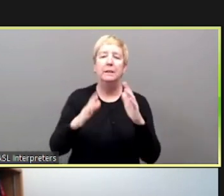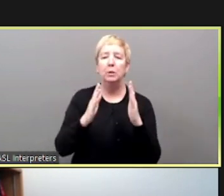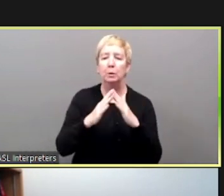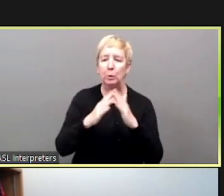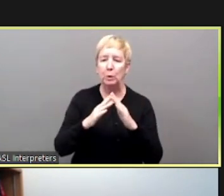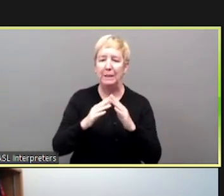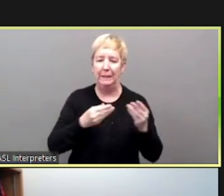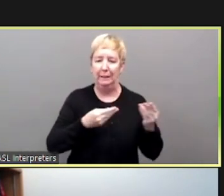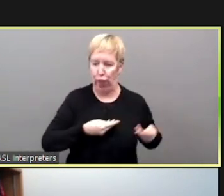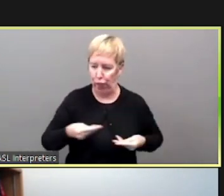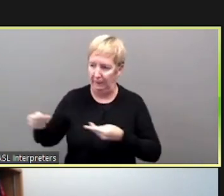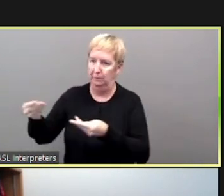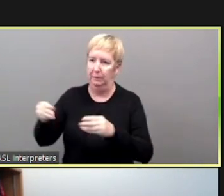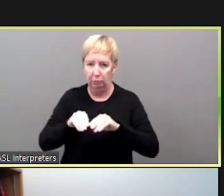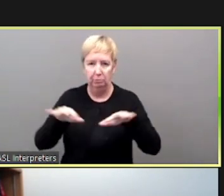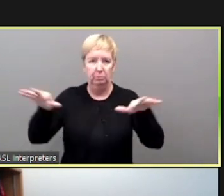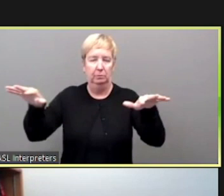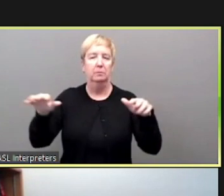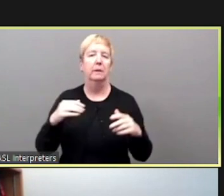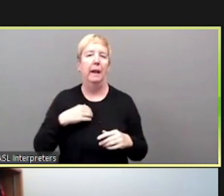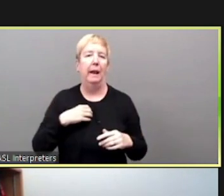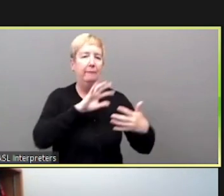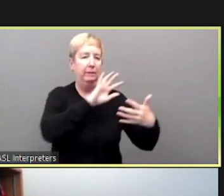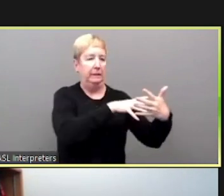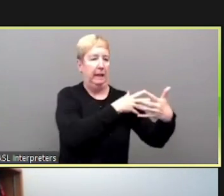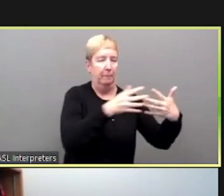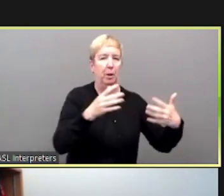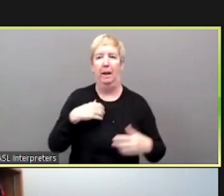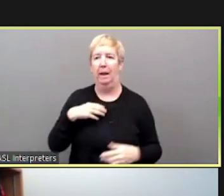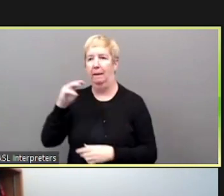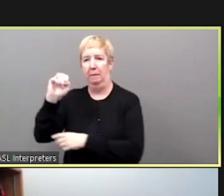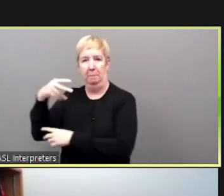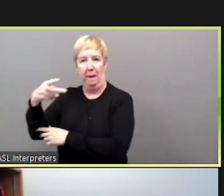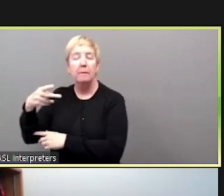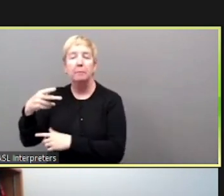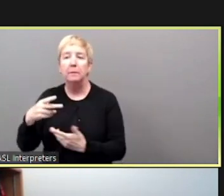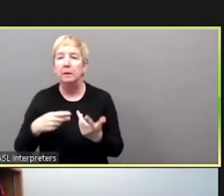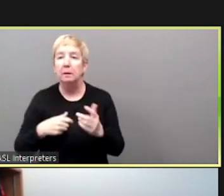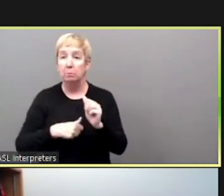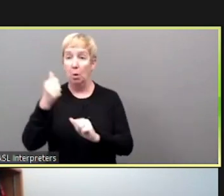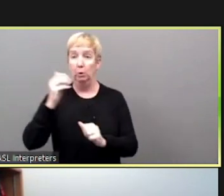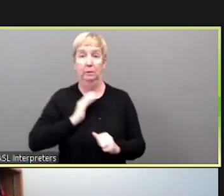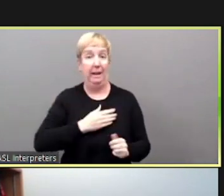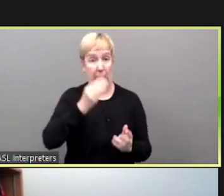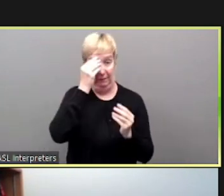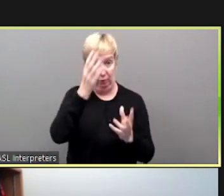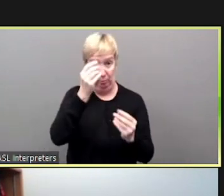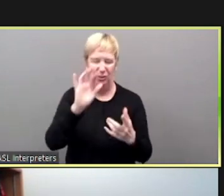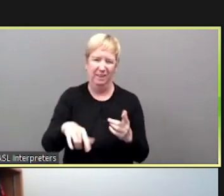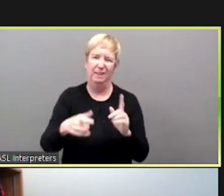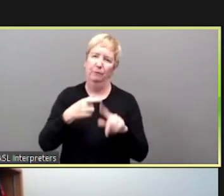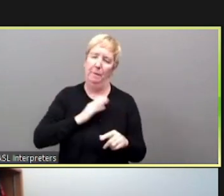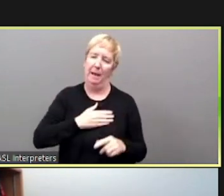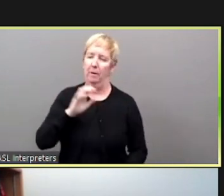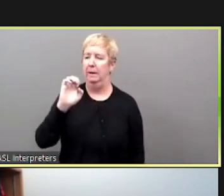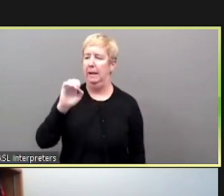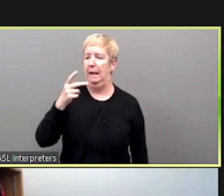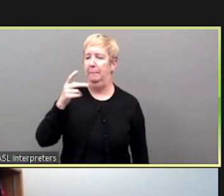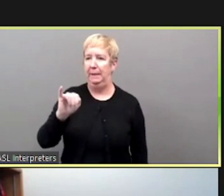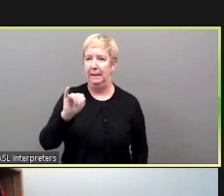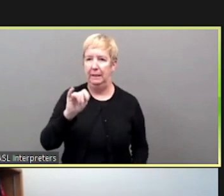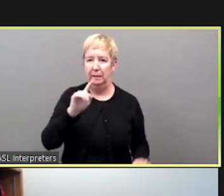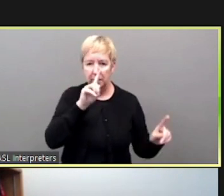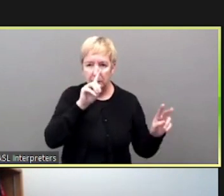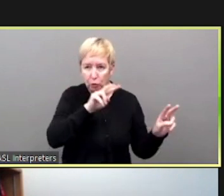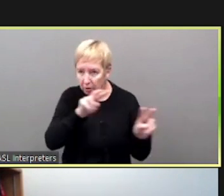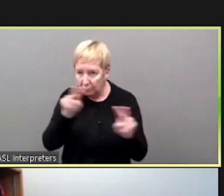and a map, and most of the data that I share with you, again, this comes from our epi surveillance team, and we try to get